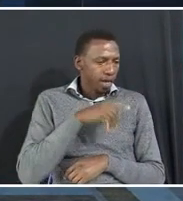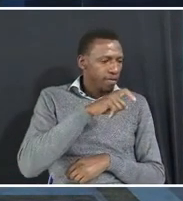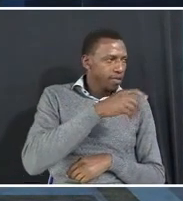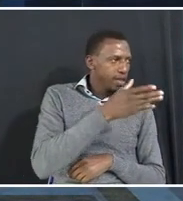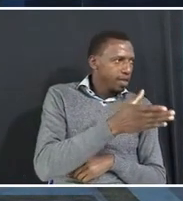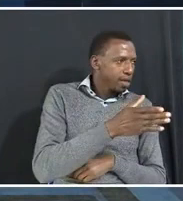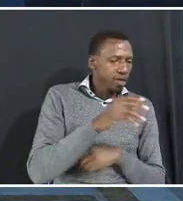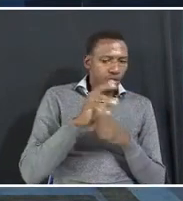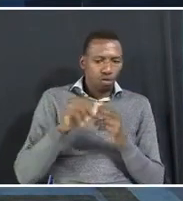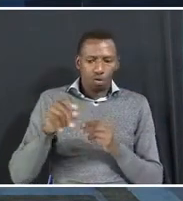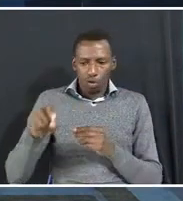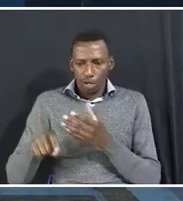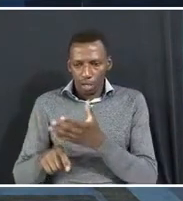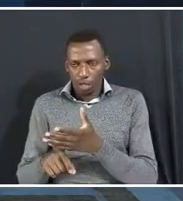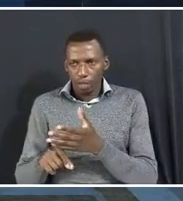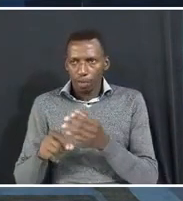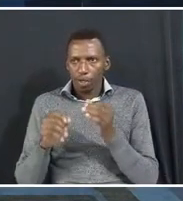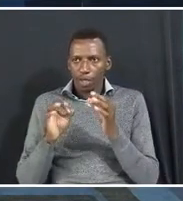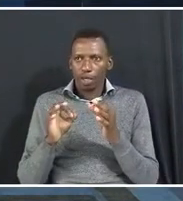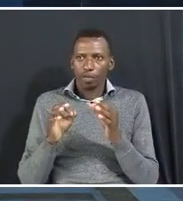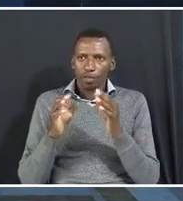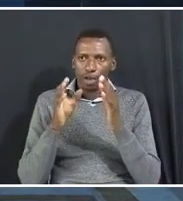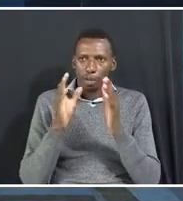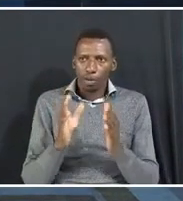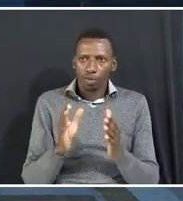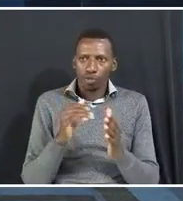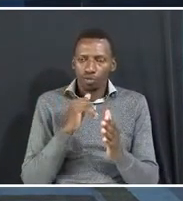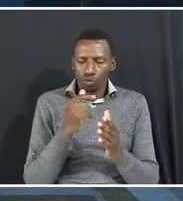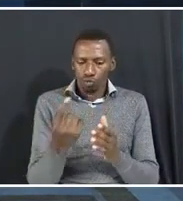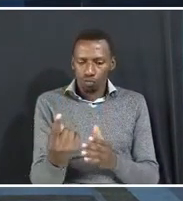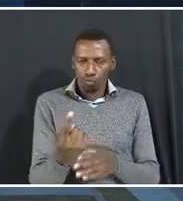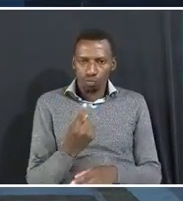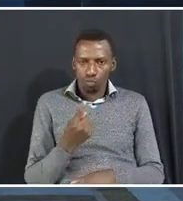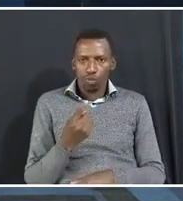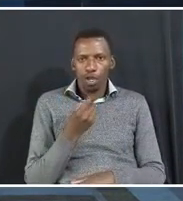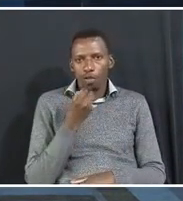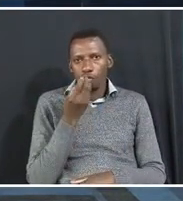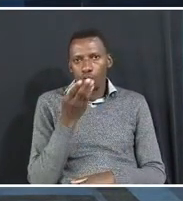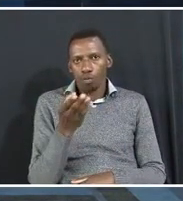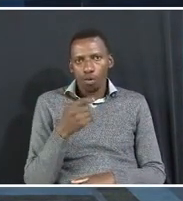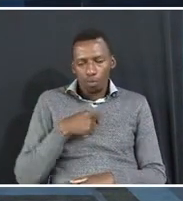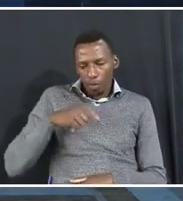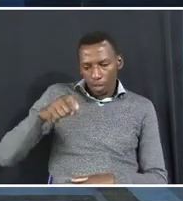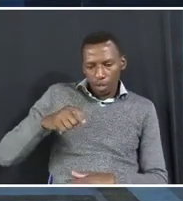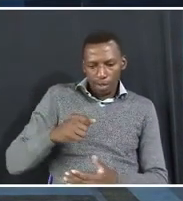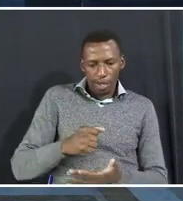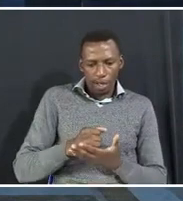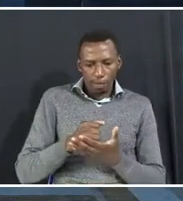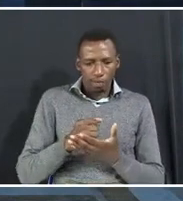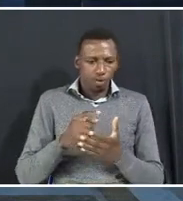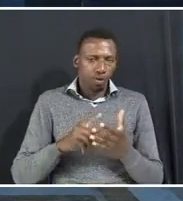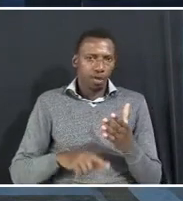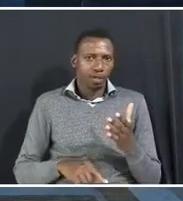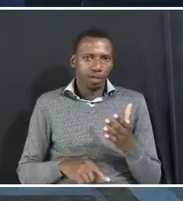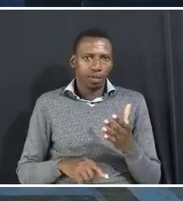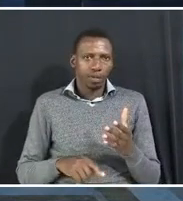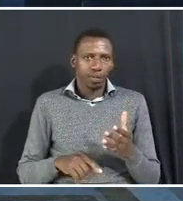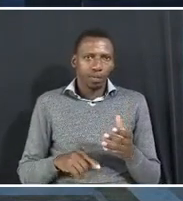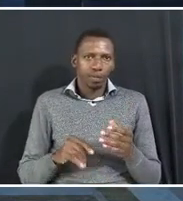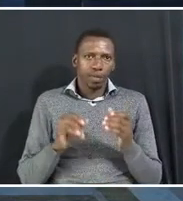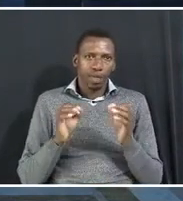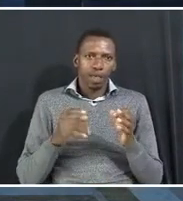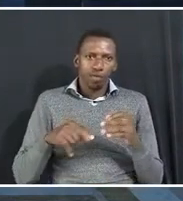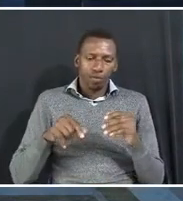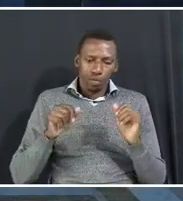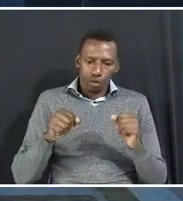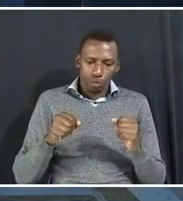need here. If someone does not come straight and say, I need help on some other issues. Yes. So if we are able to